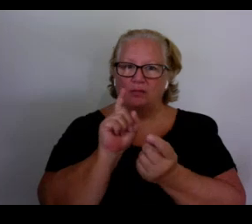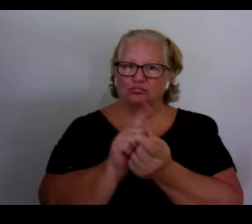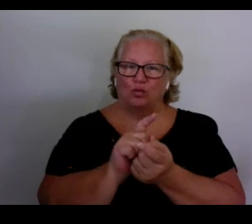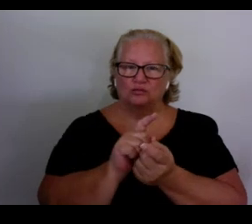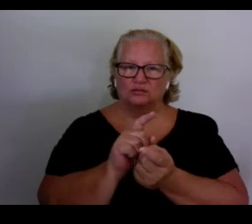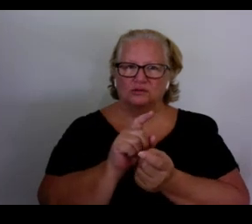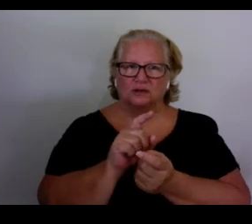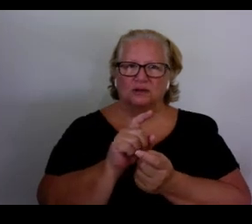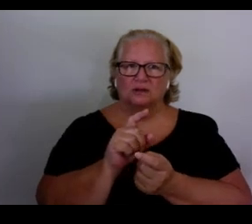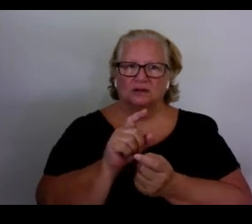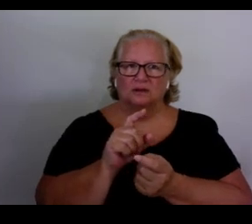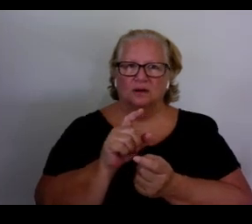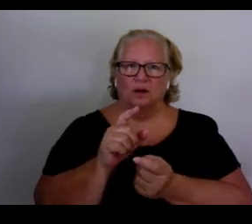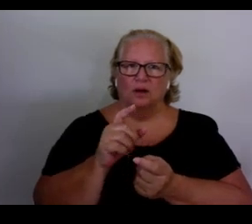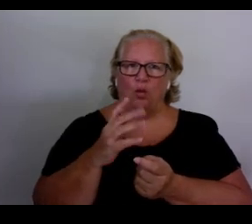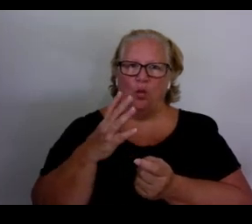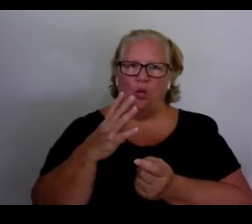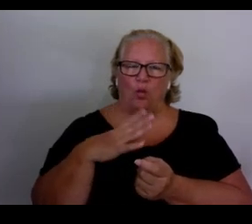wanting